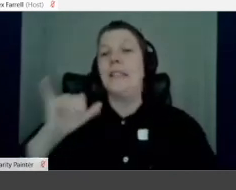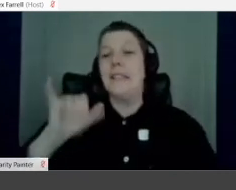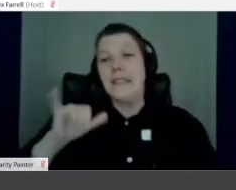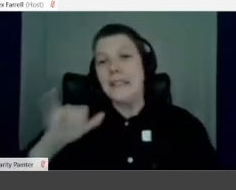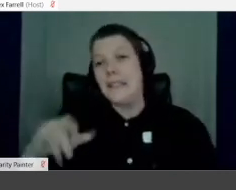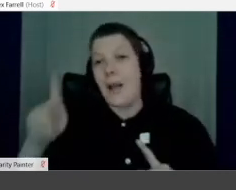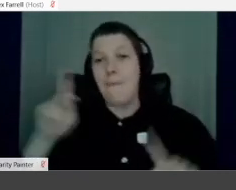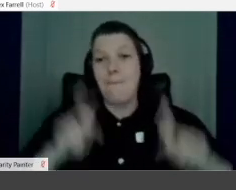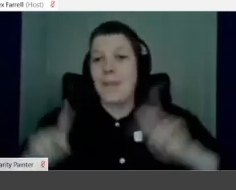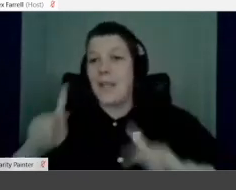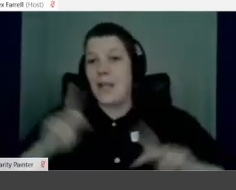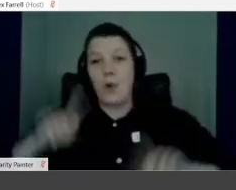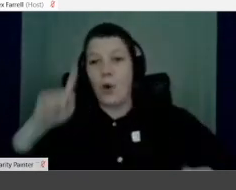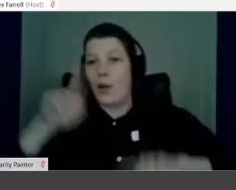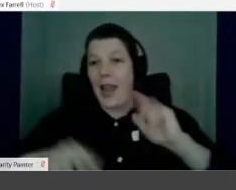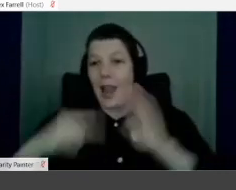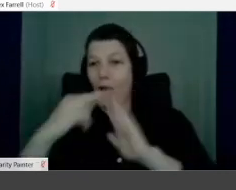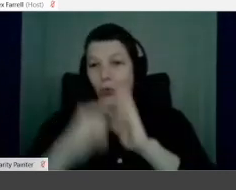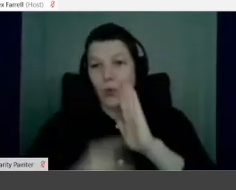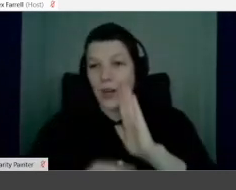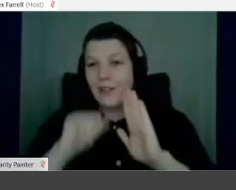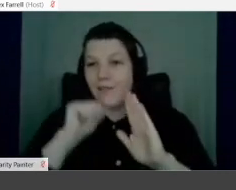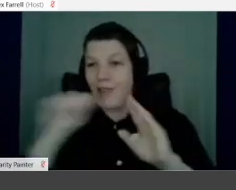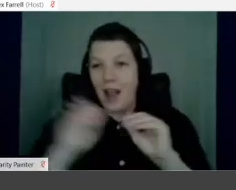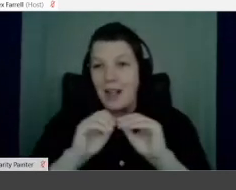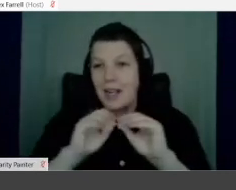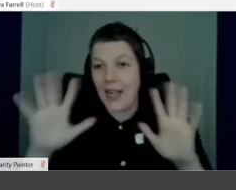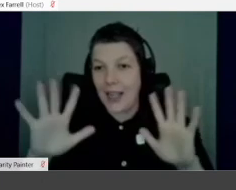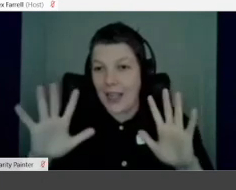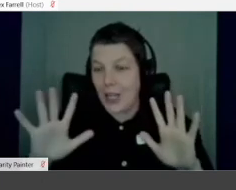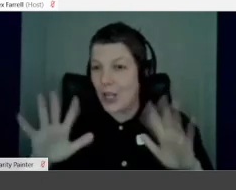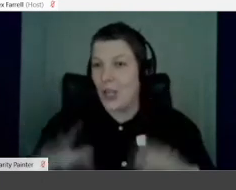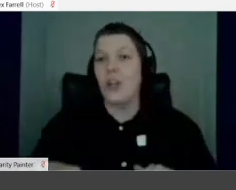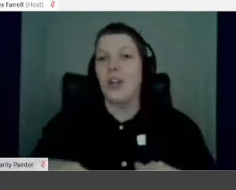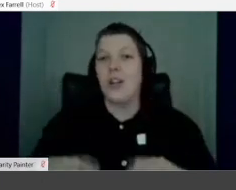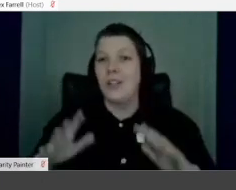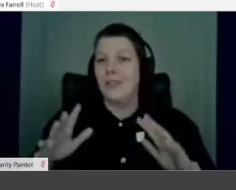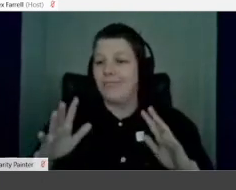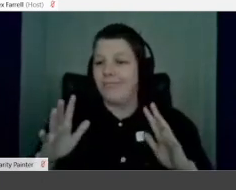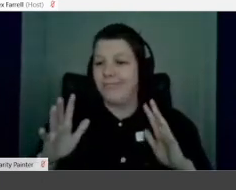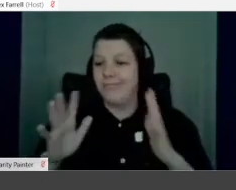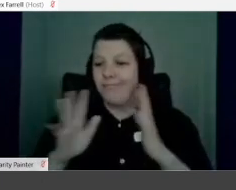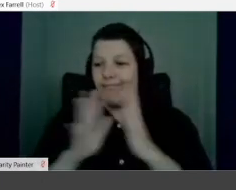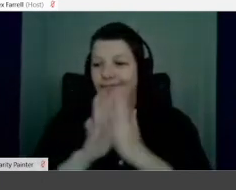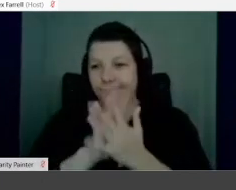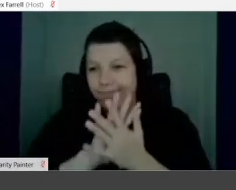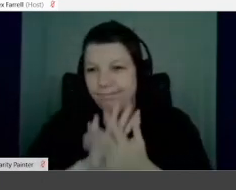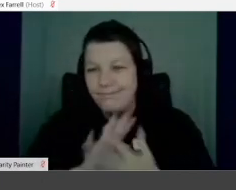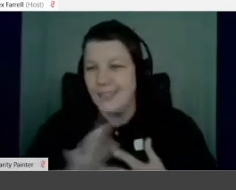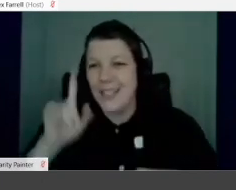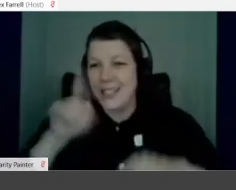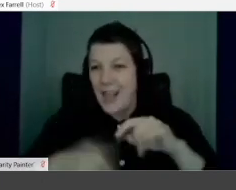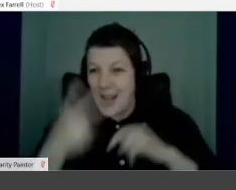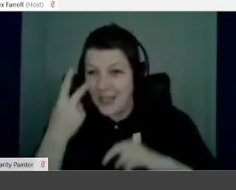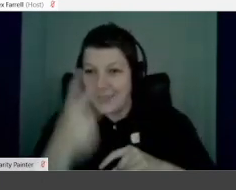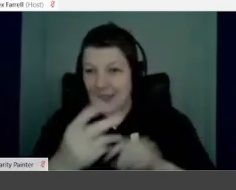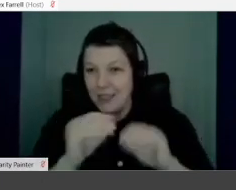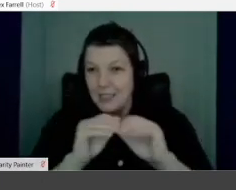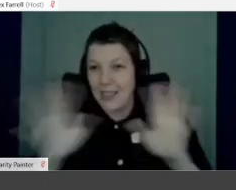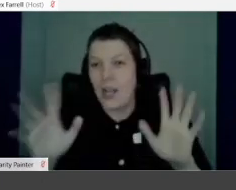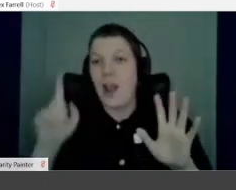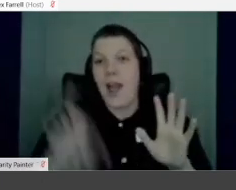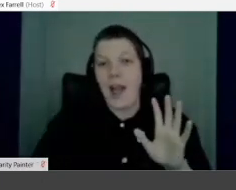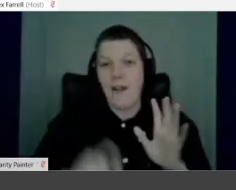so that people can actually understand what you're trying to do. Maybe, Leslie, you can talk about that when it came to how do you teach some of those